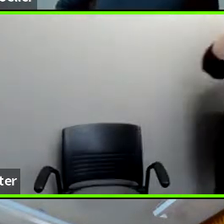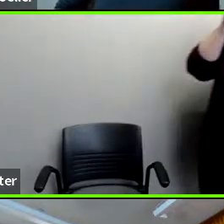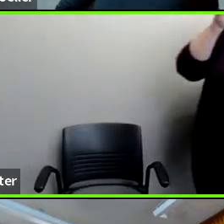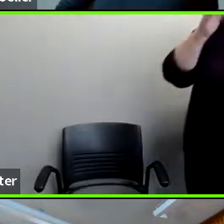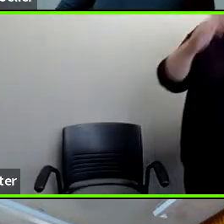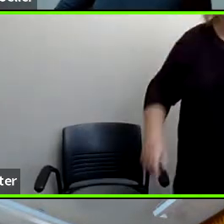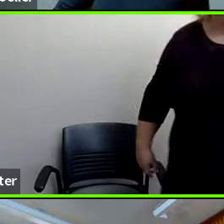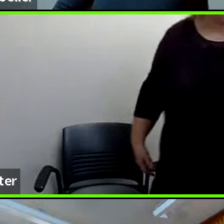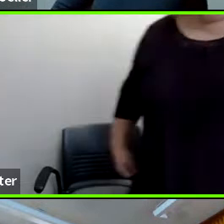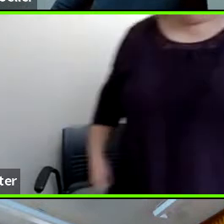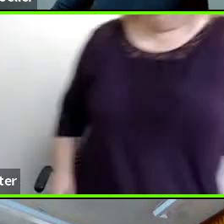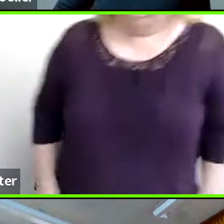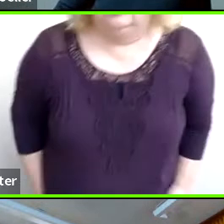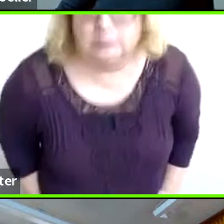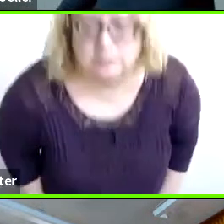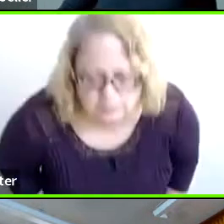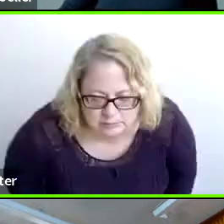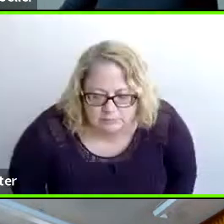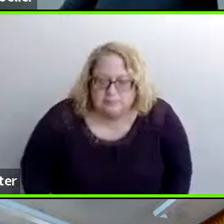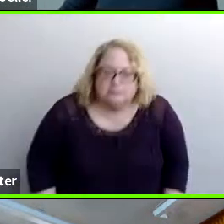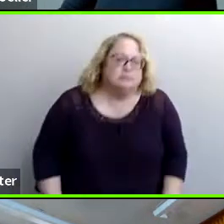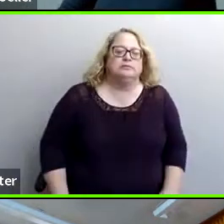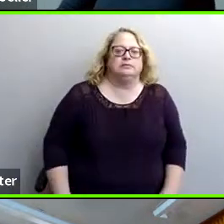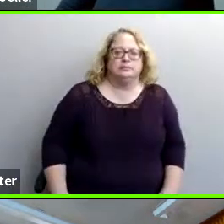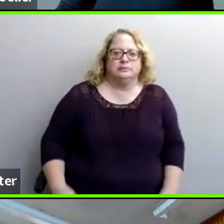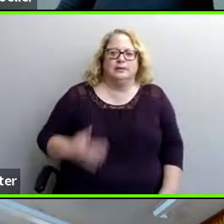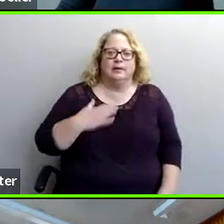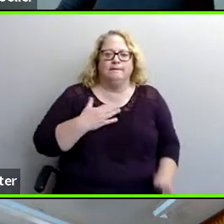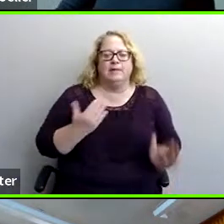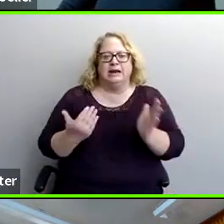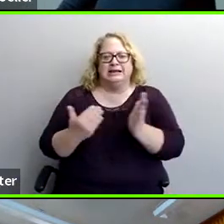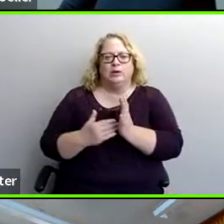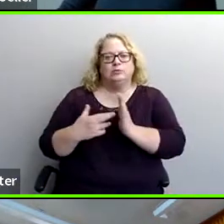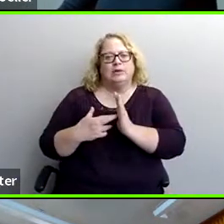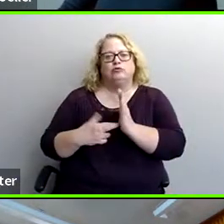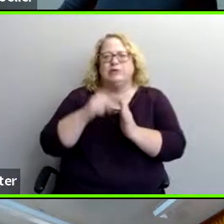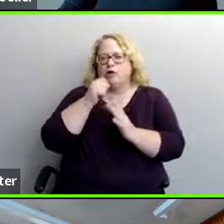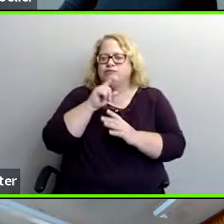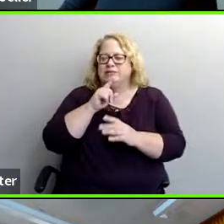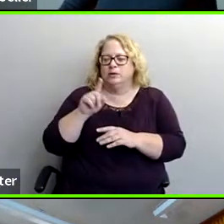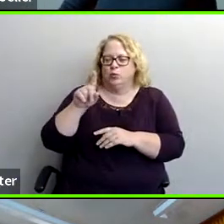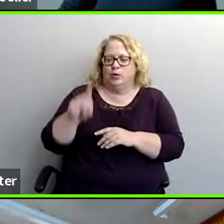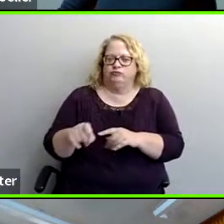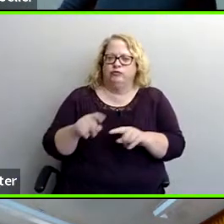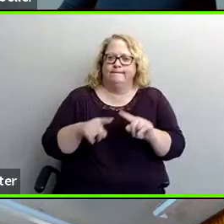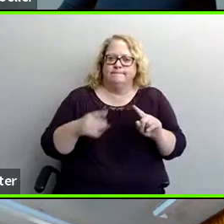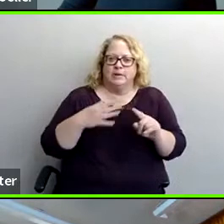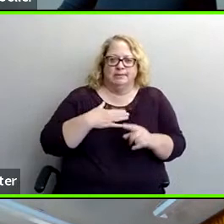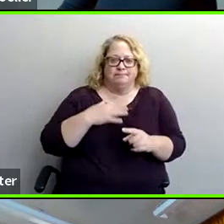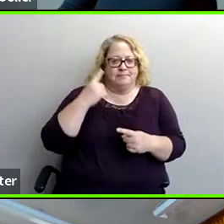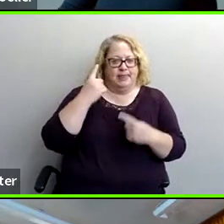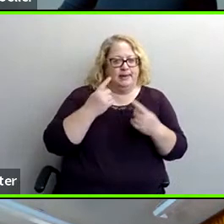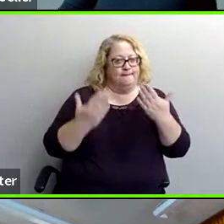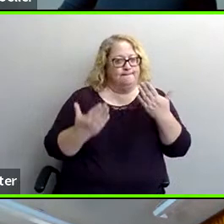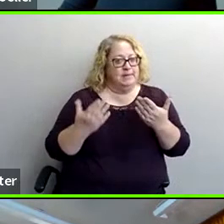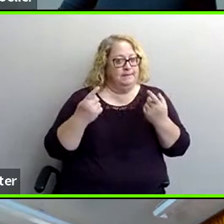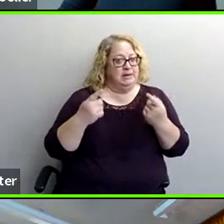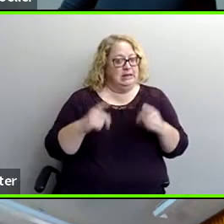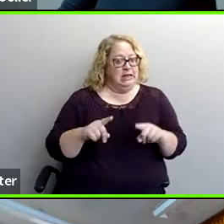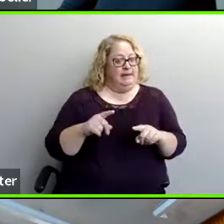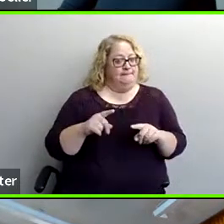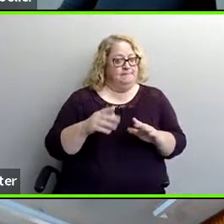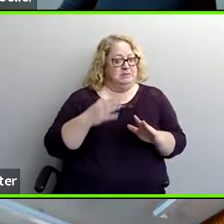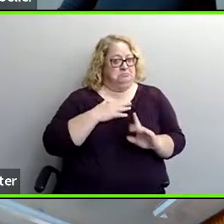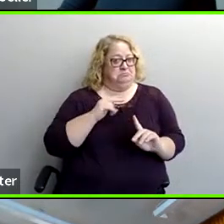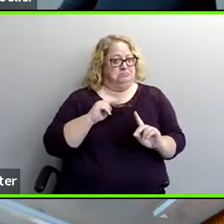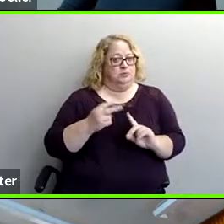Okay. So mine was, again, about the enrollment, not really a question, but just what I think probably happened in my crystal ball